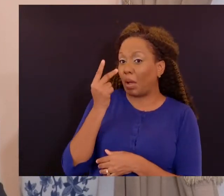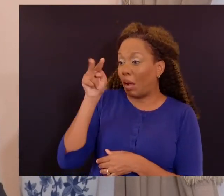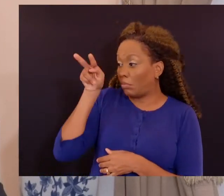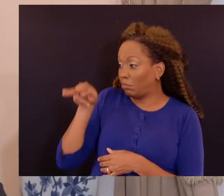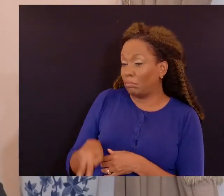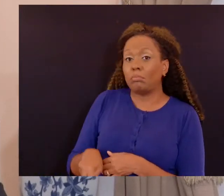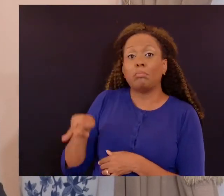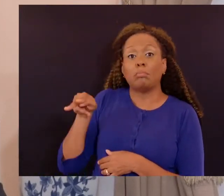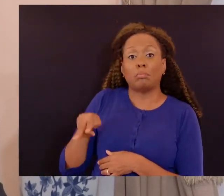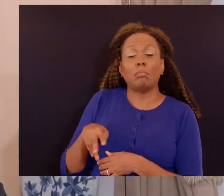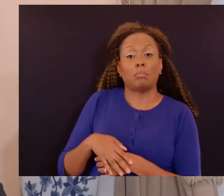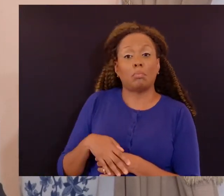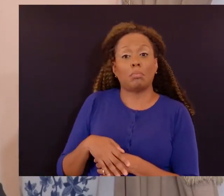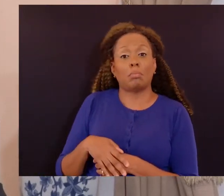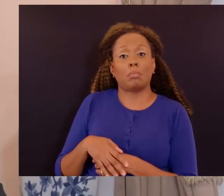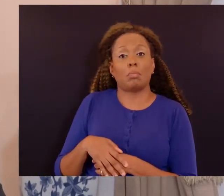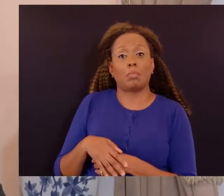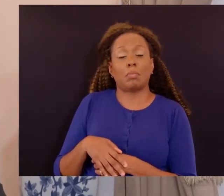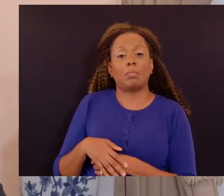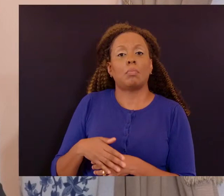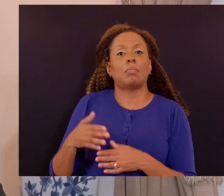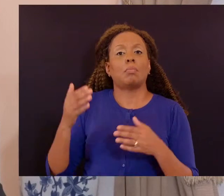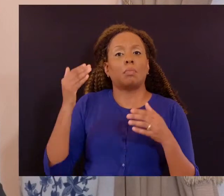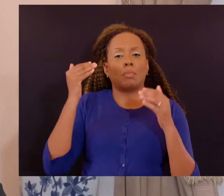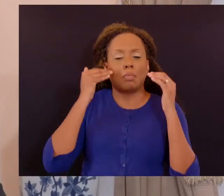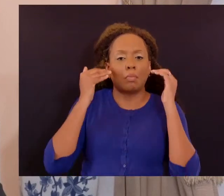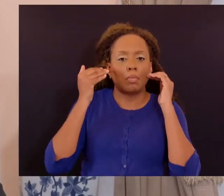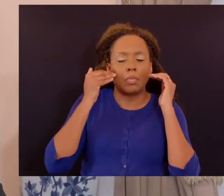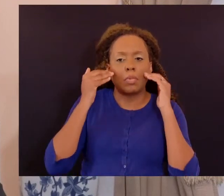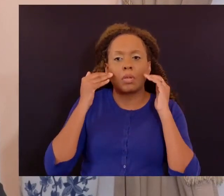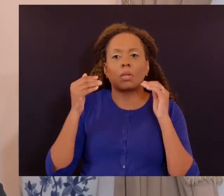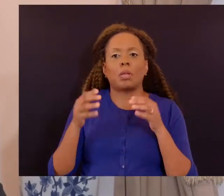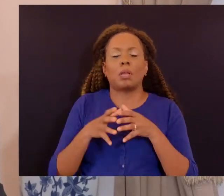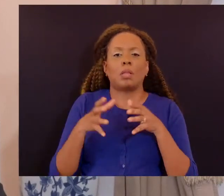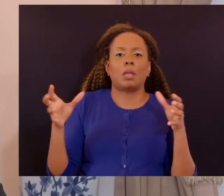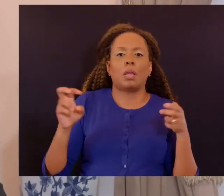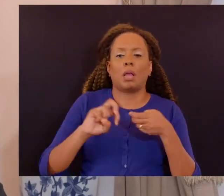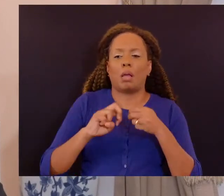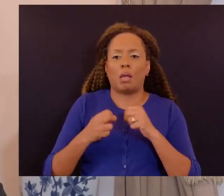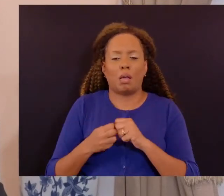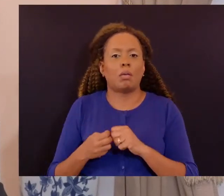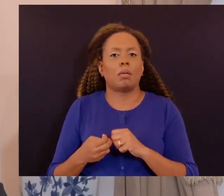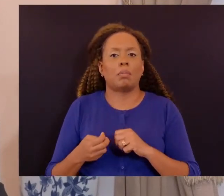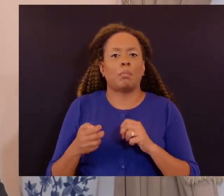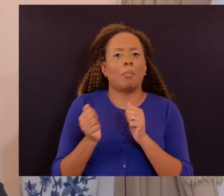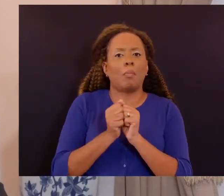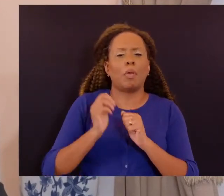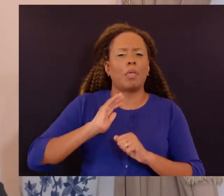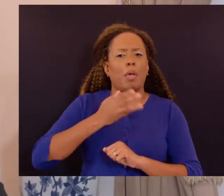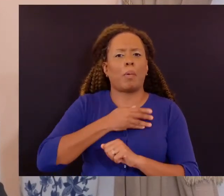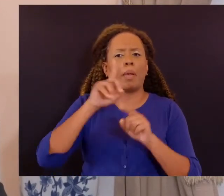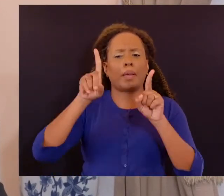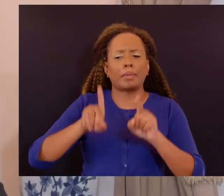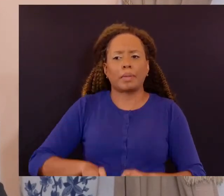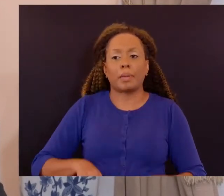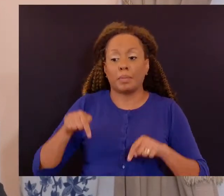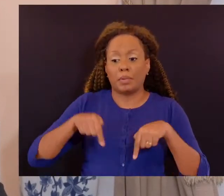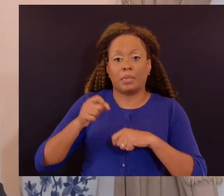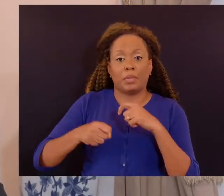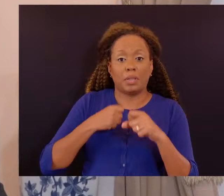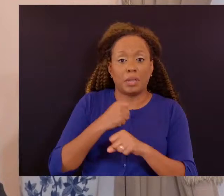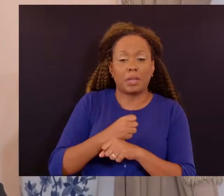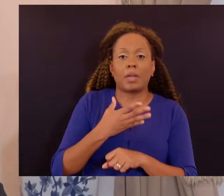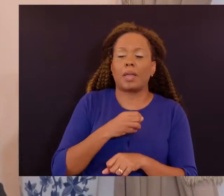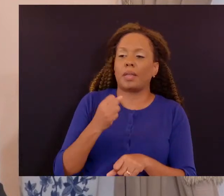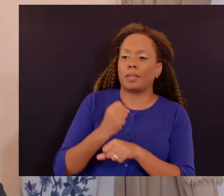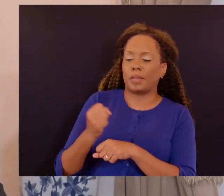know, while all of the inequalities in our system are being flagged up in this particular year, and certainly from last year, many of